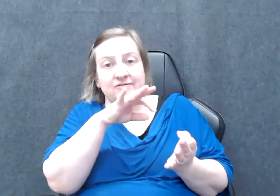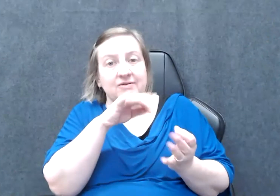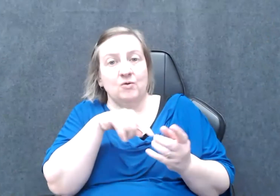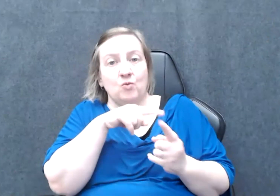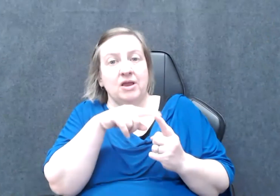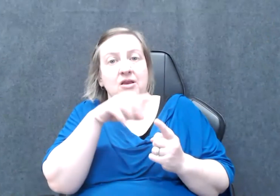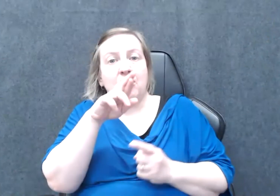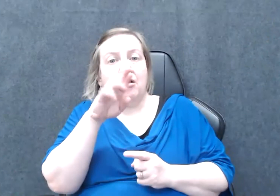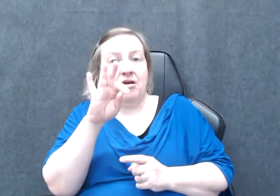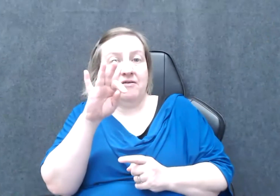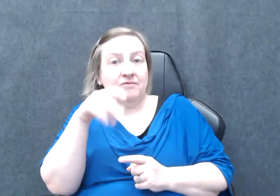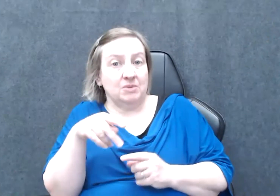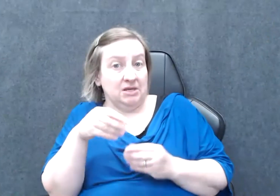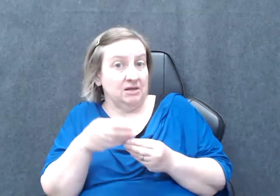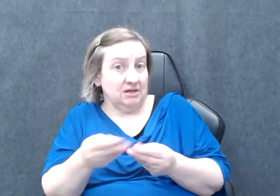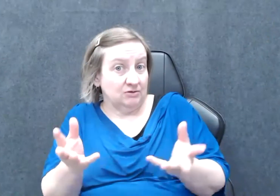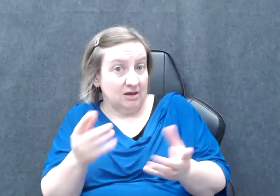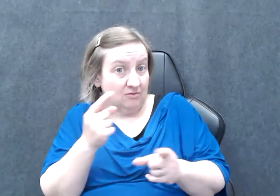RFP goes out, correct?